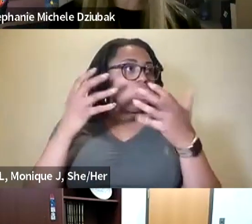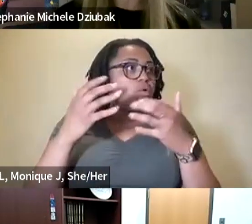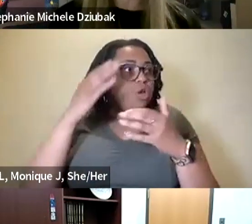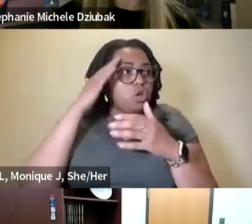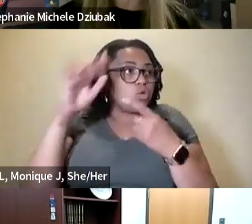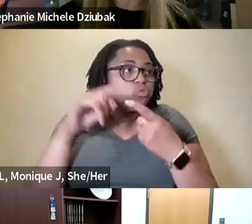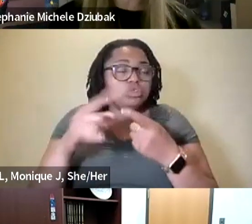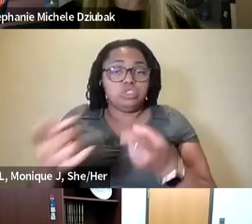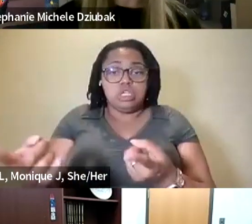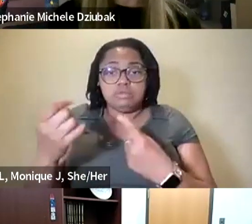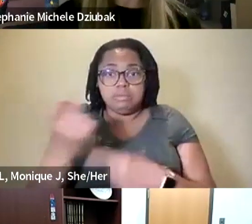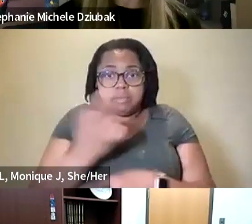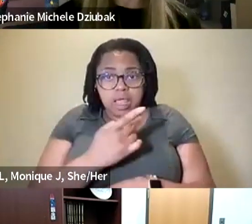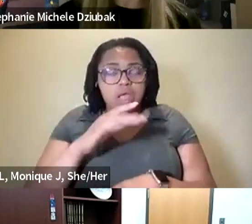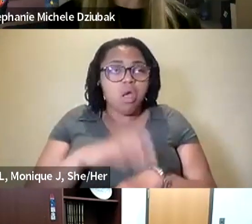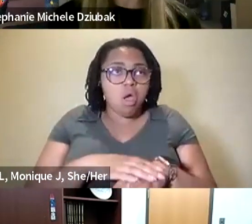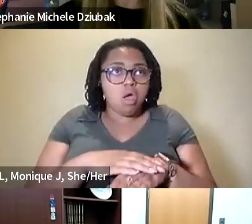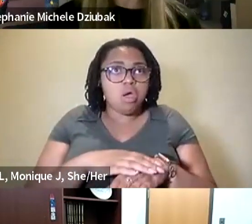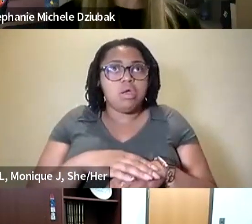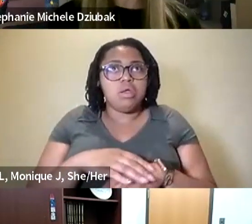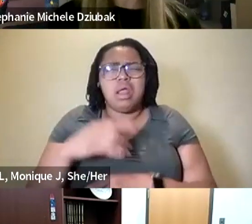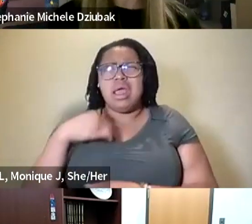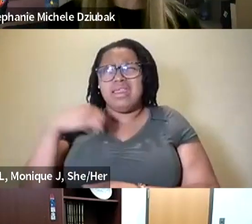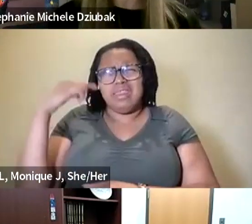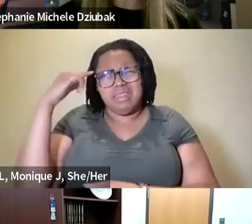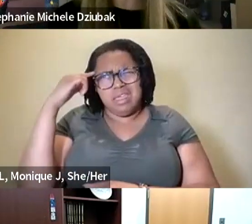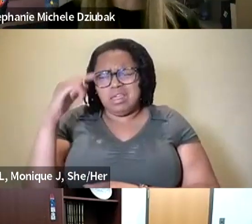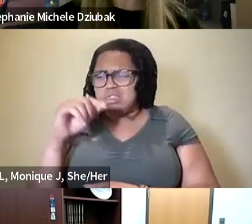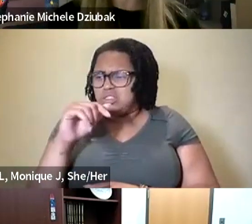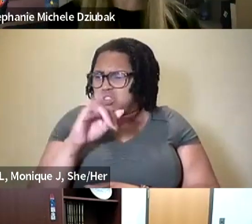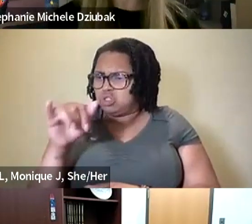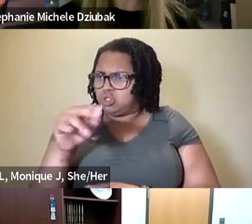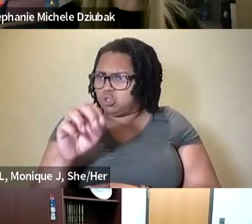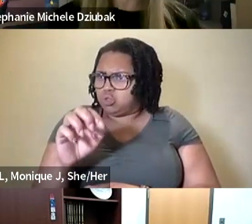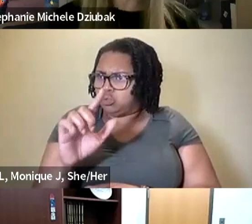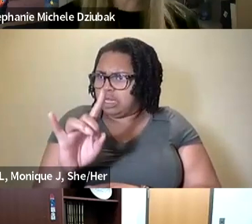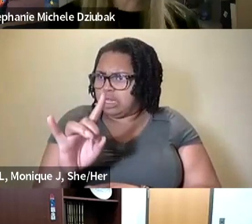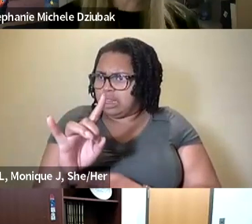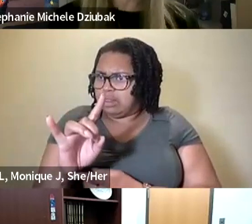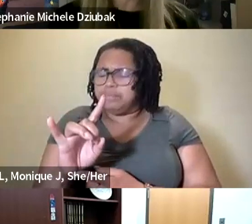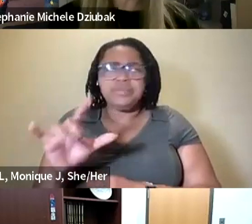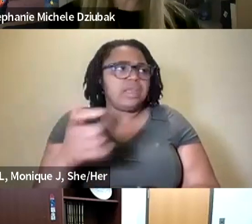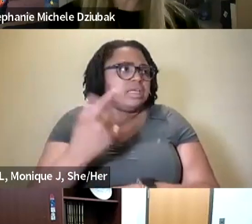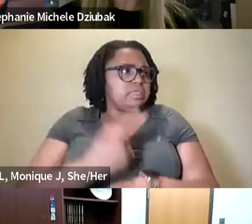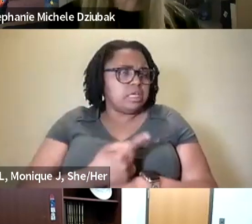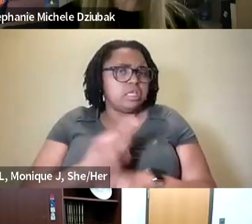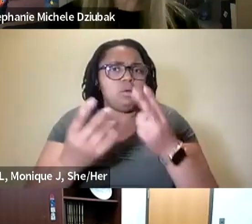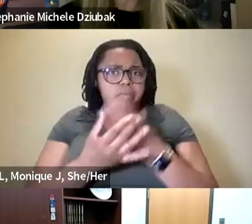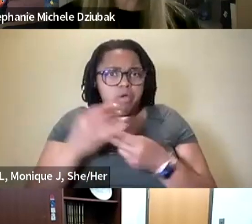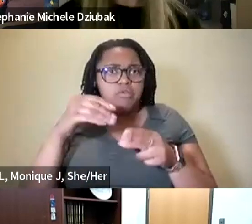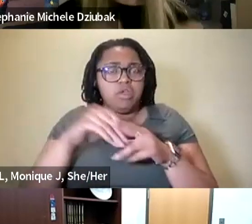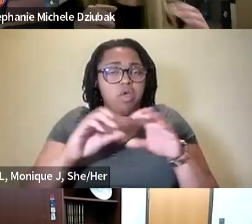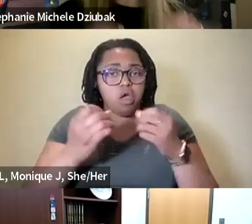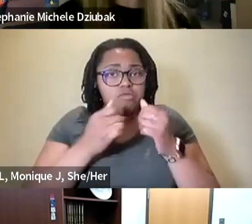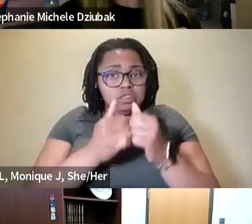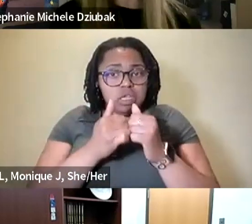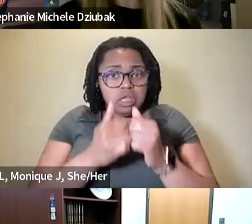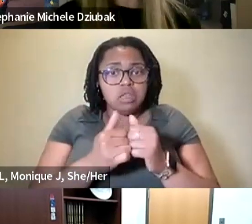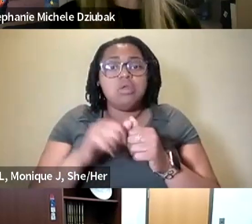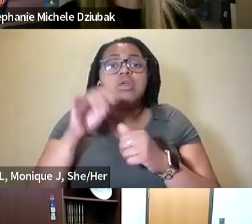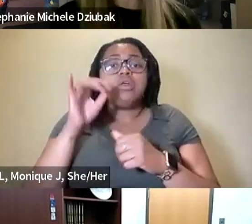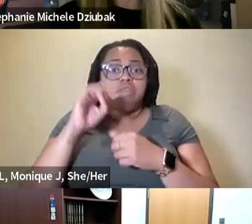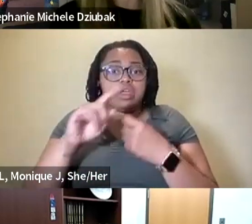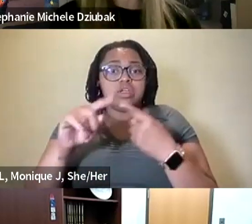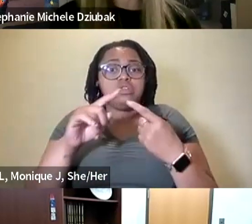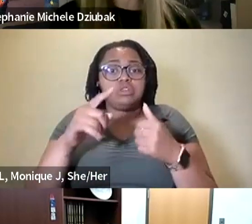comes back on, I believe it's on June 28th is the next day that we'll both be in the office together, that this is one of